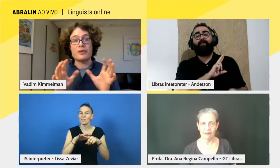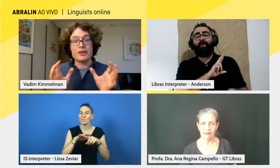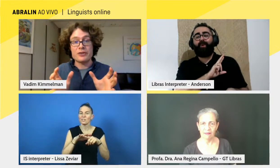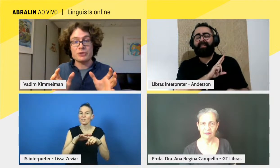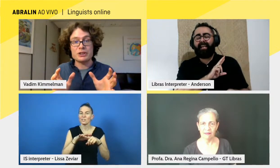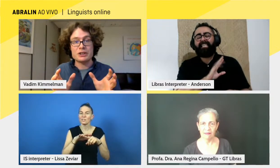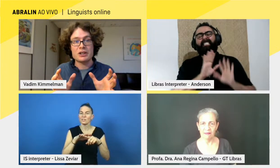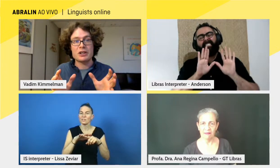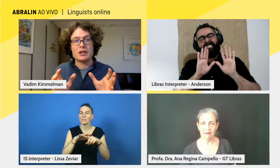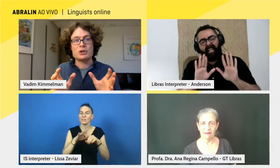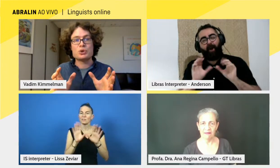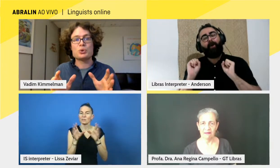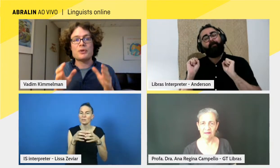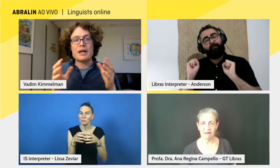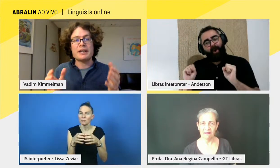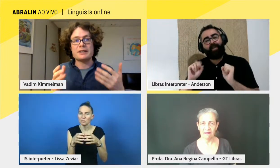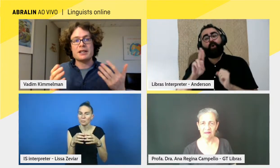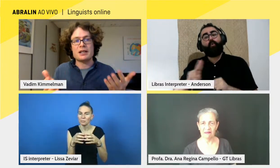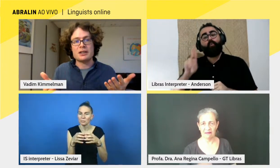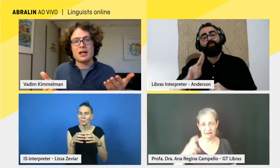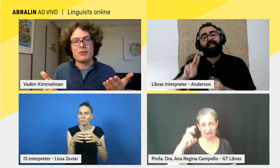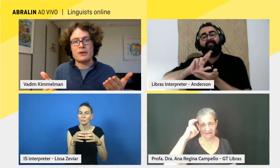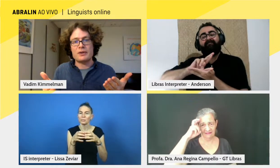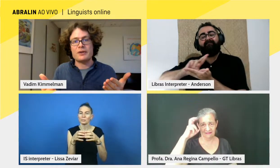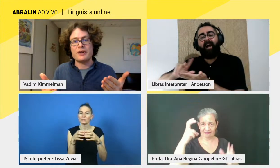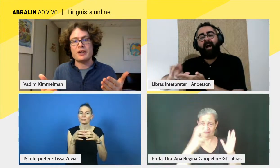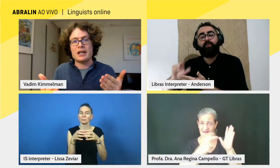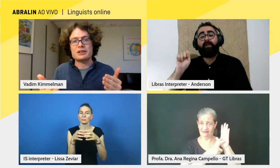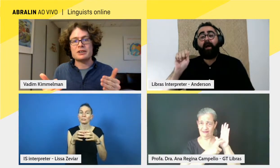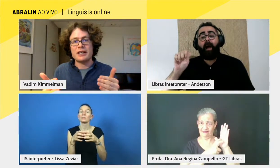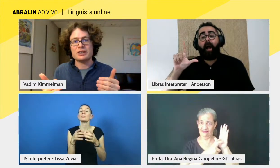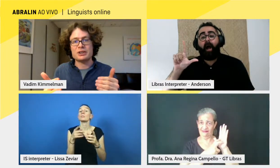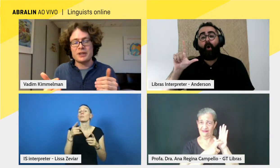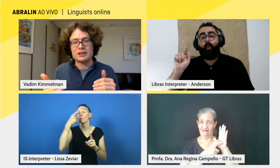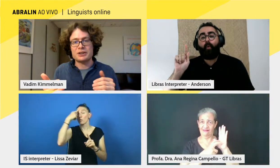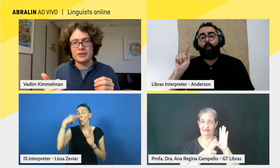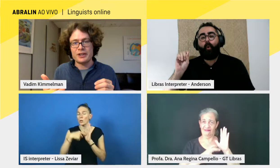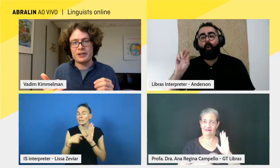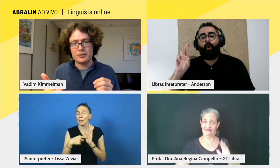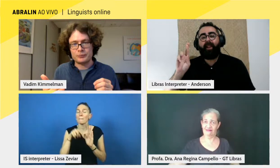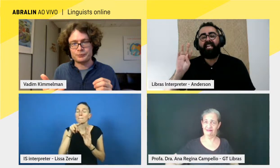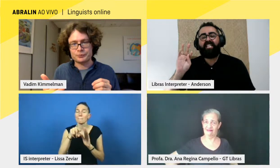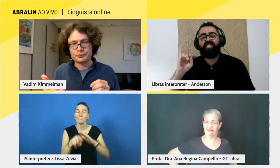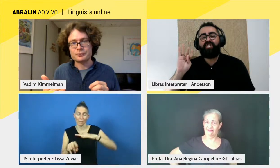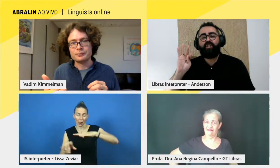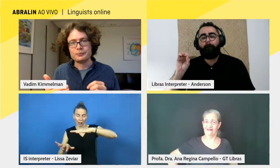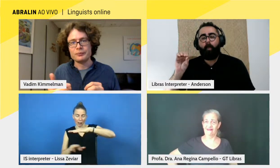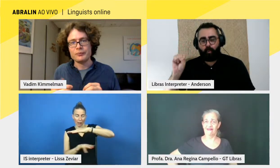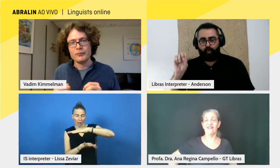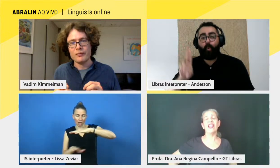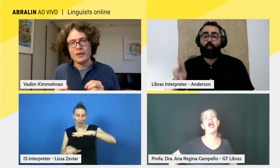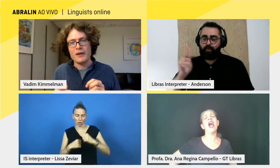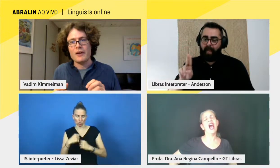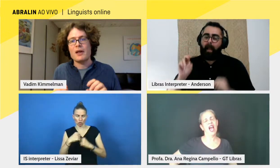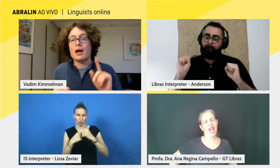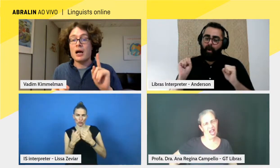various algorithms to try and uncover the underlying structure there.